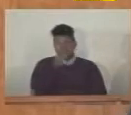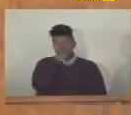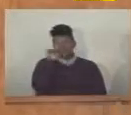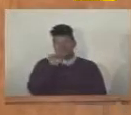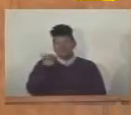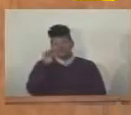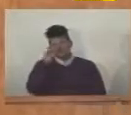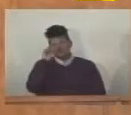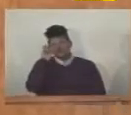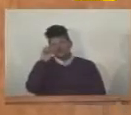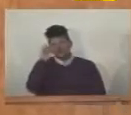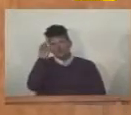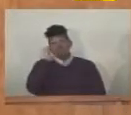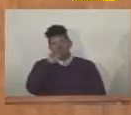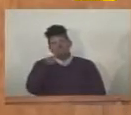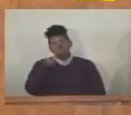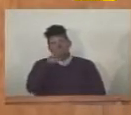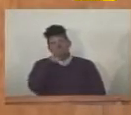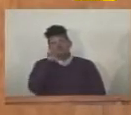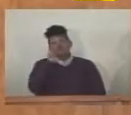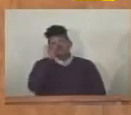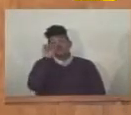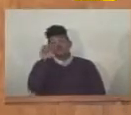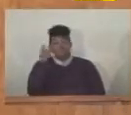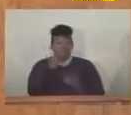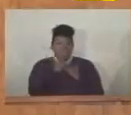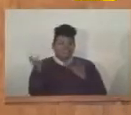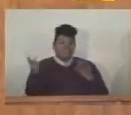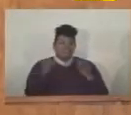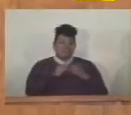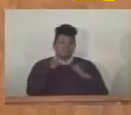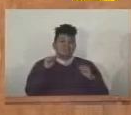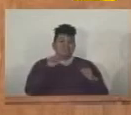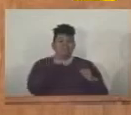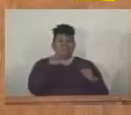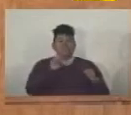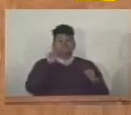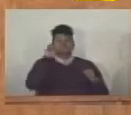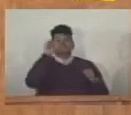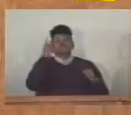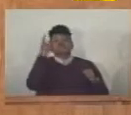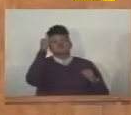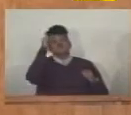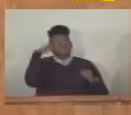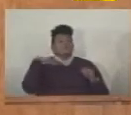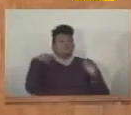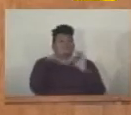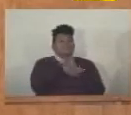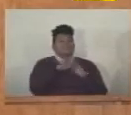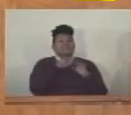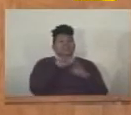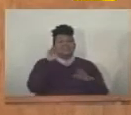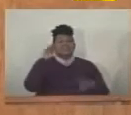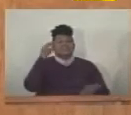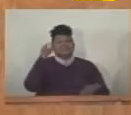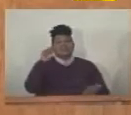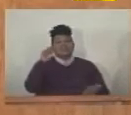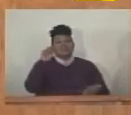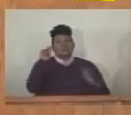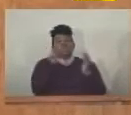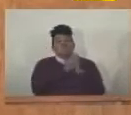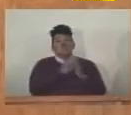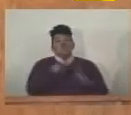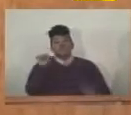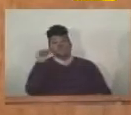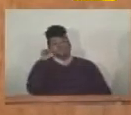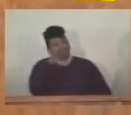response. Zozo is a failure. How can you have Zozo and 2 men get killed in Denham Town in a drive-by shooting when